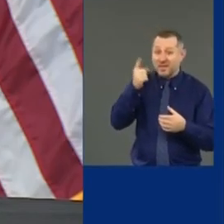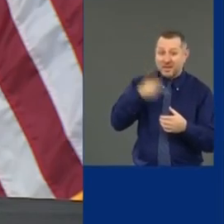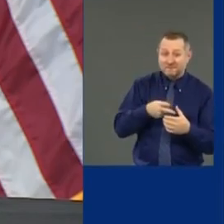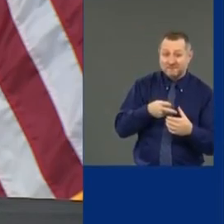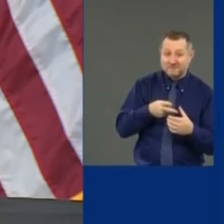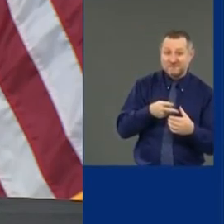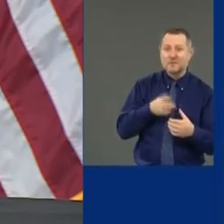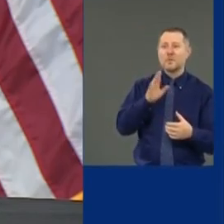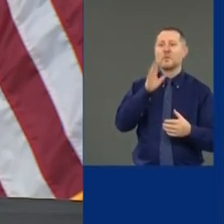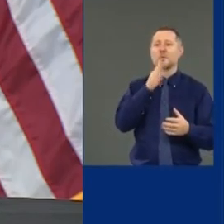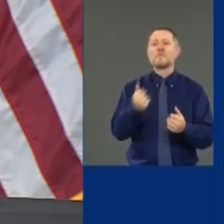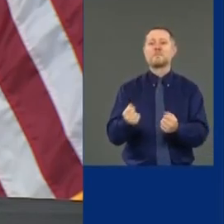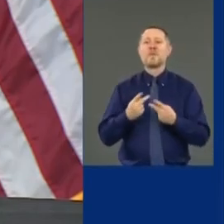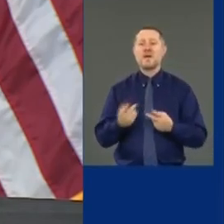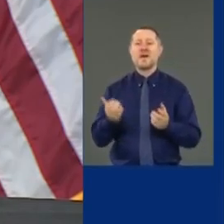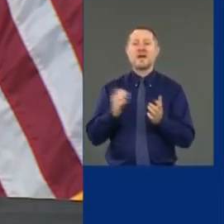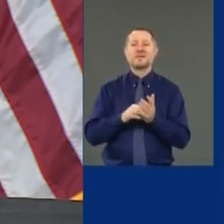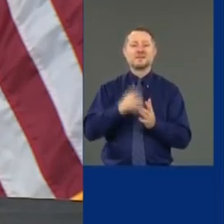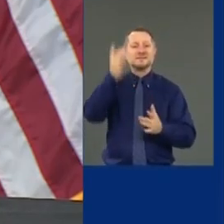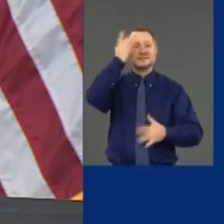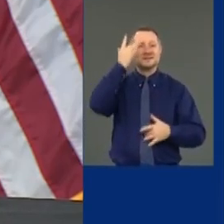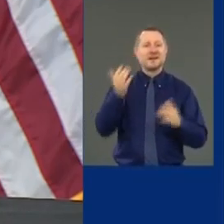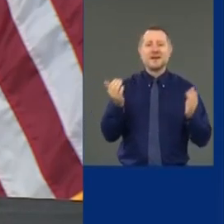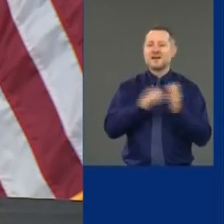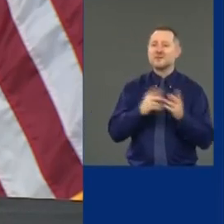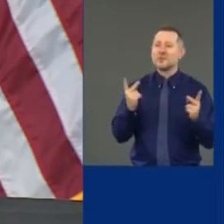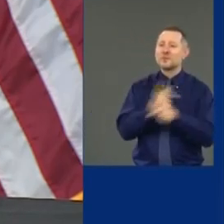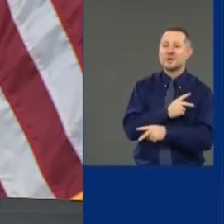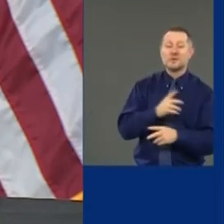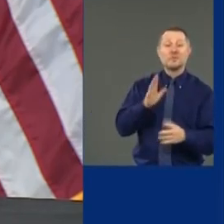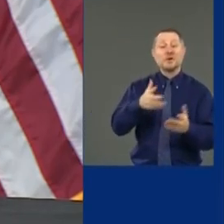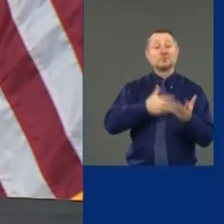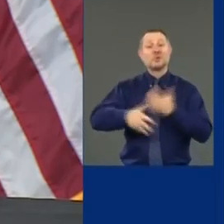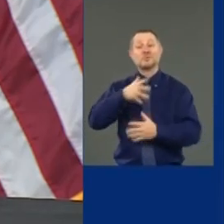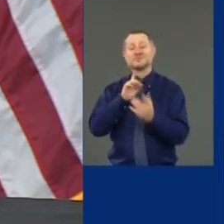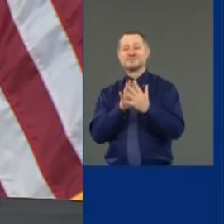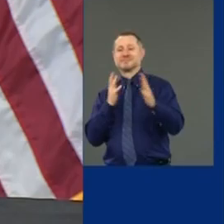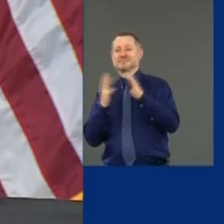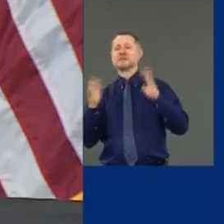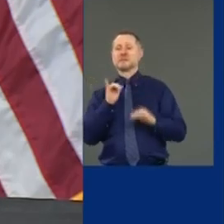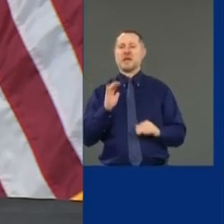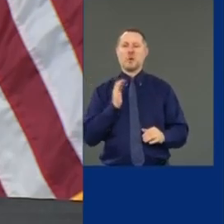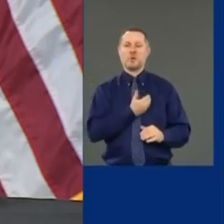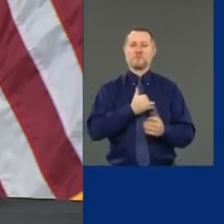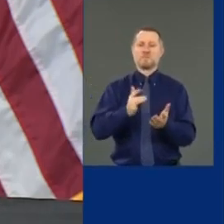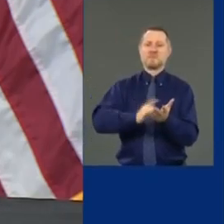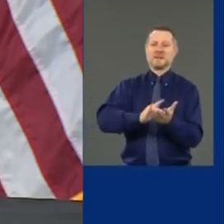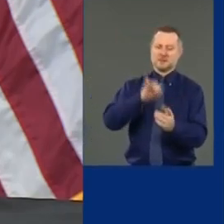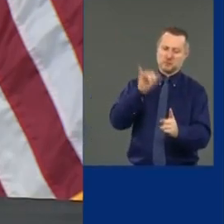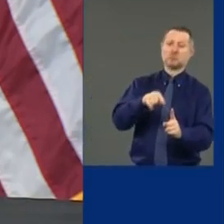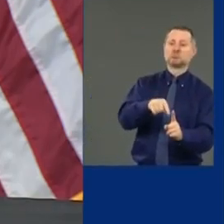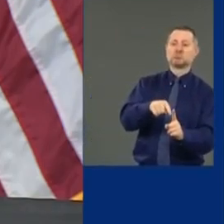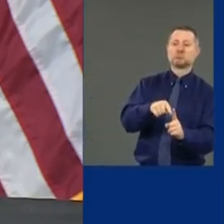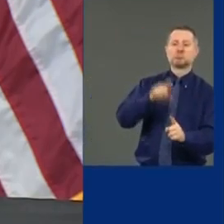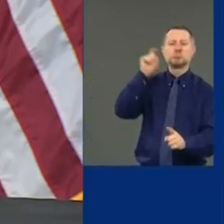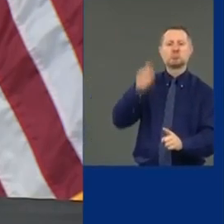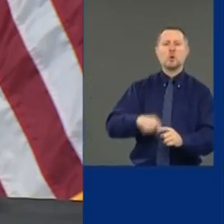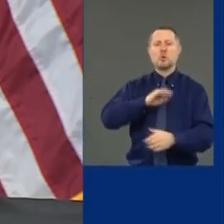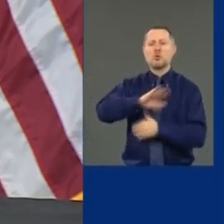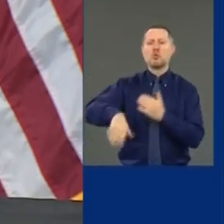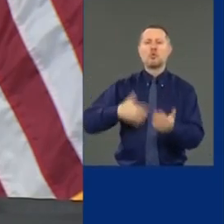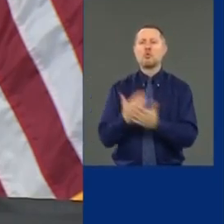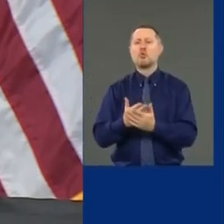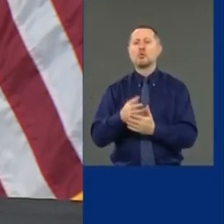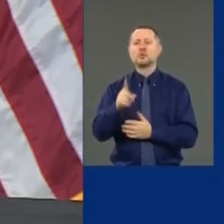So social distancing is what was the prescription. And we need to take the whole dose,